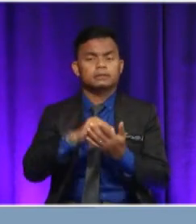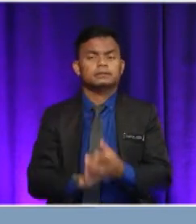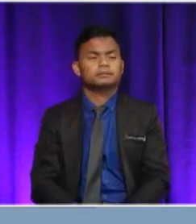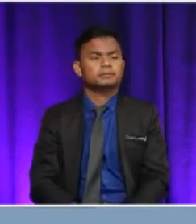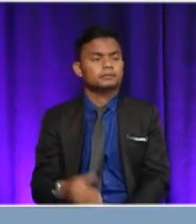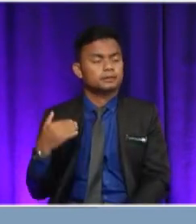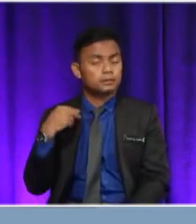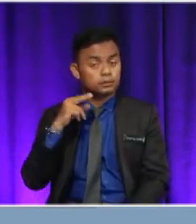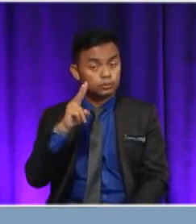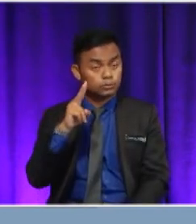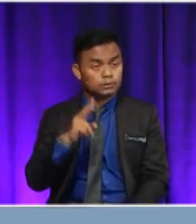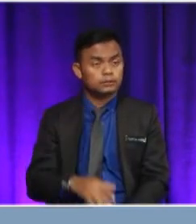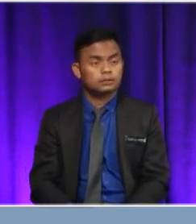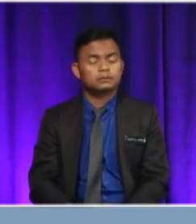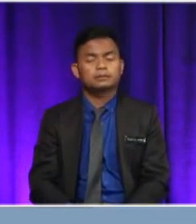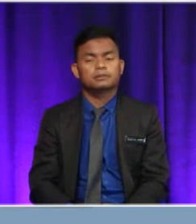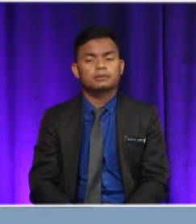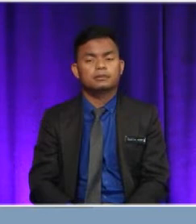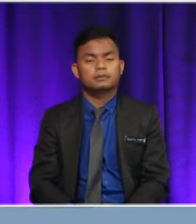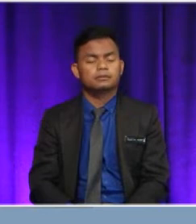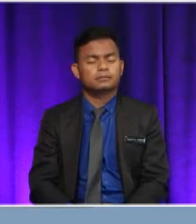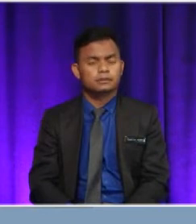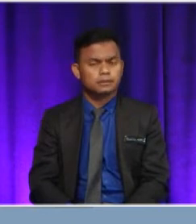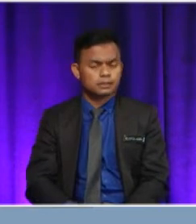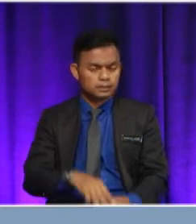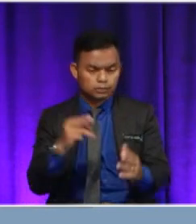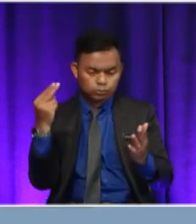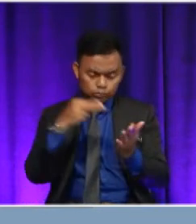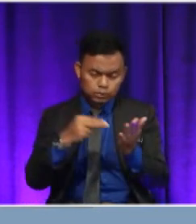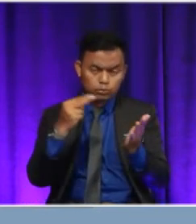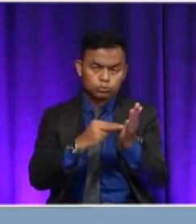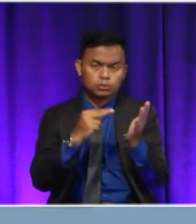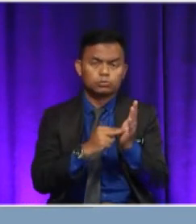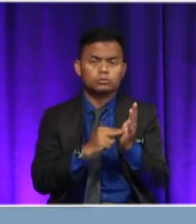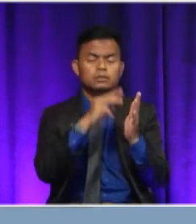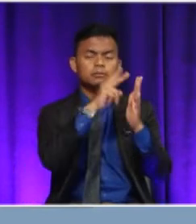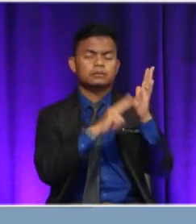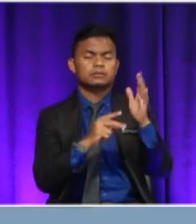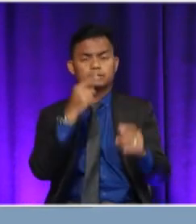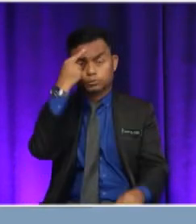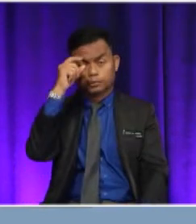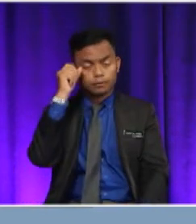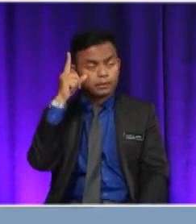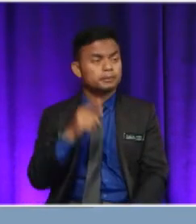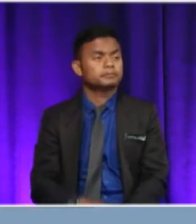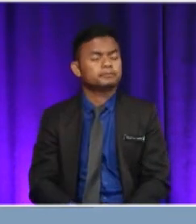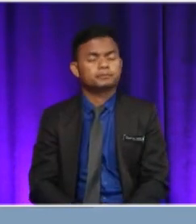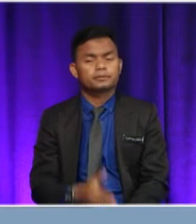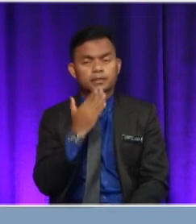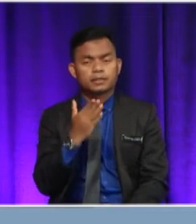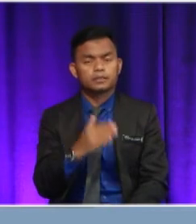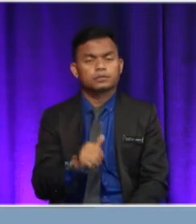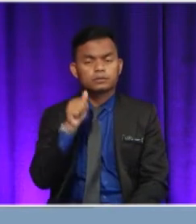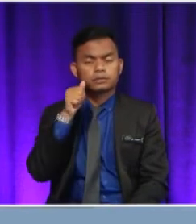two trackers, so you need to really read the text. Okay, thank you Aisha for sharing with us.